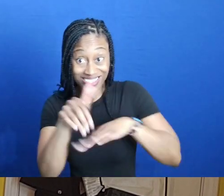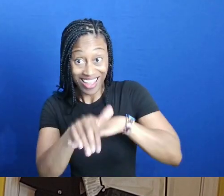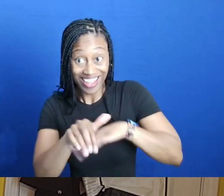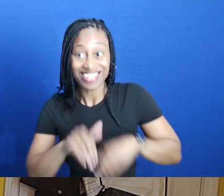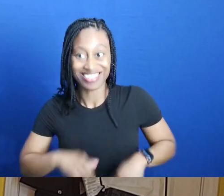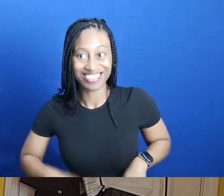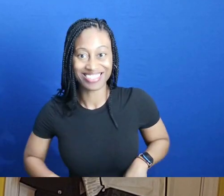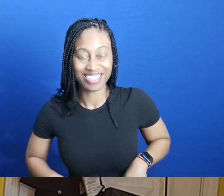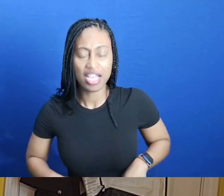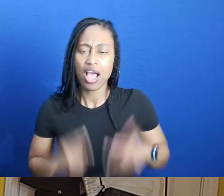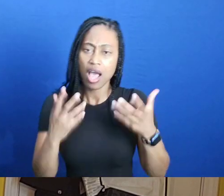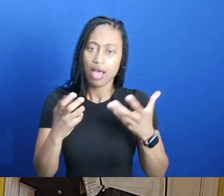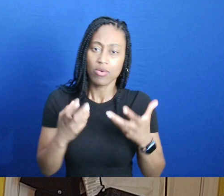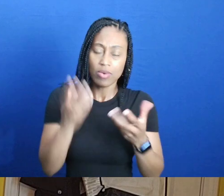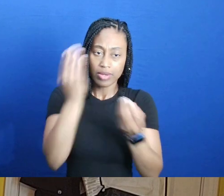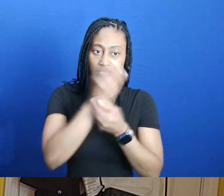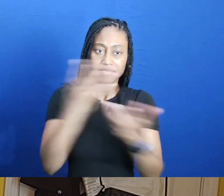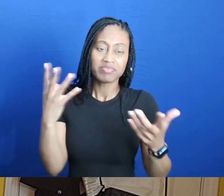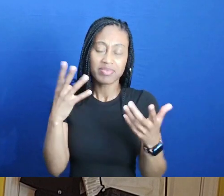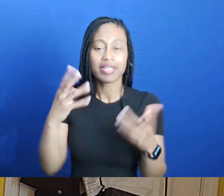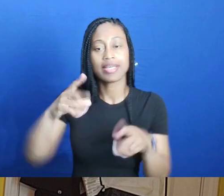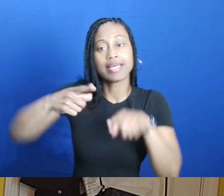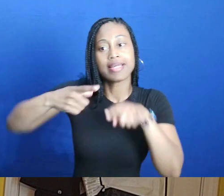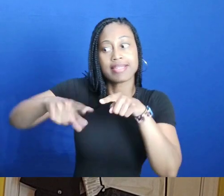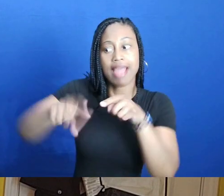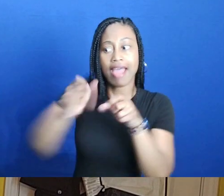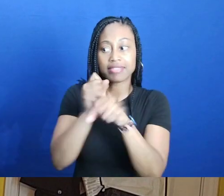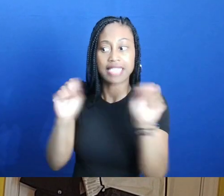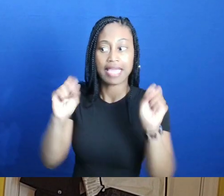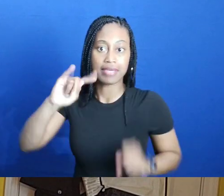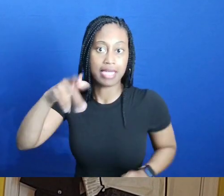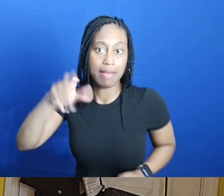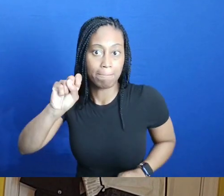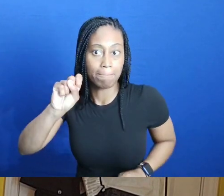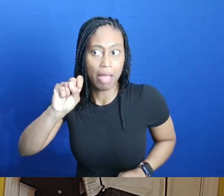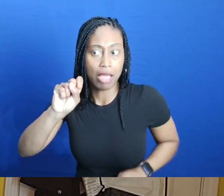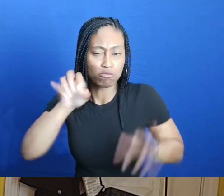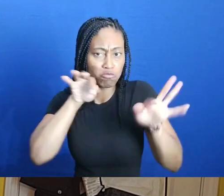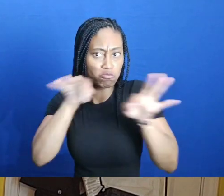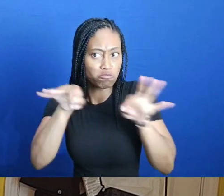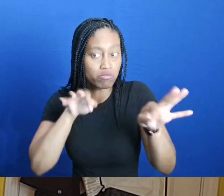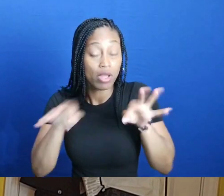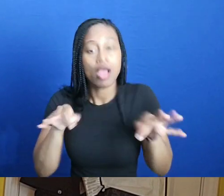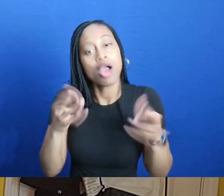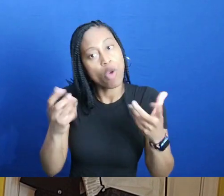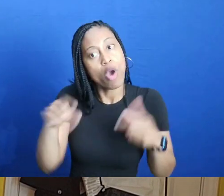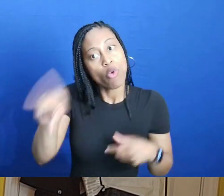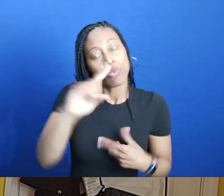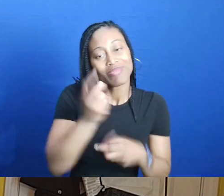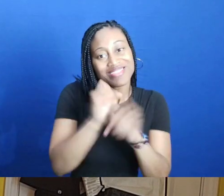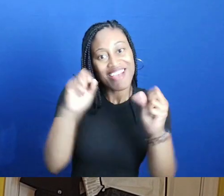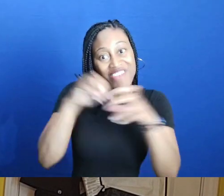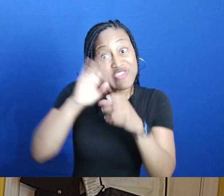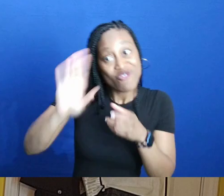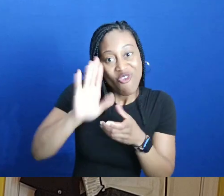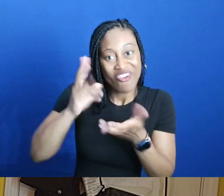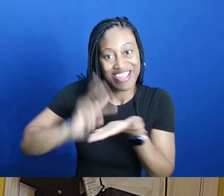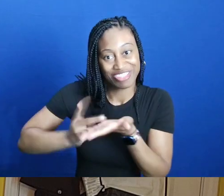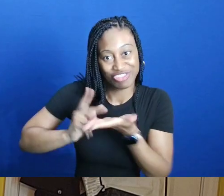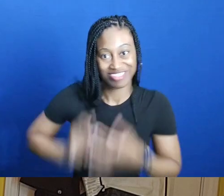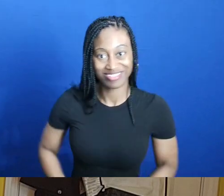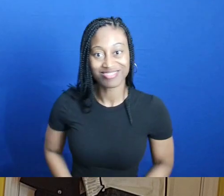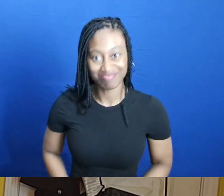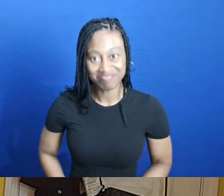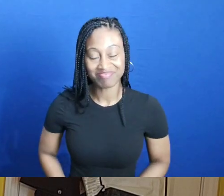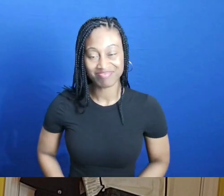tonight. I wanted to share some knife safety tips with you so you